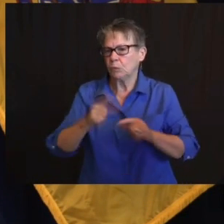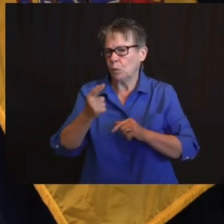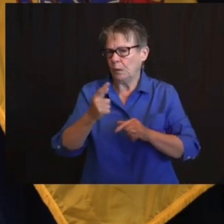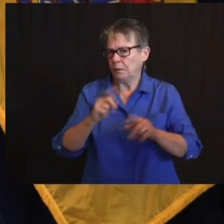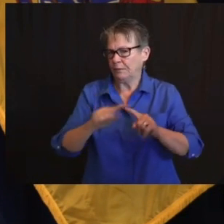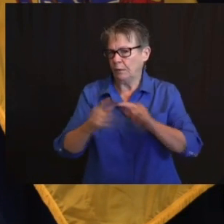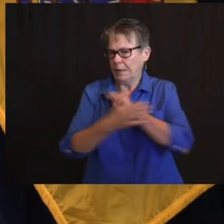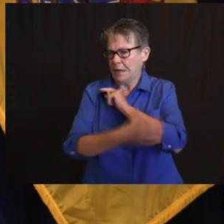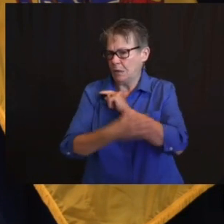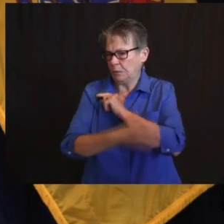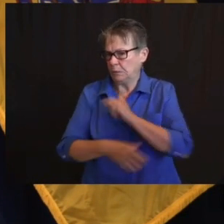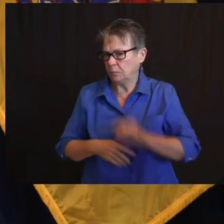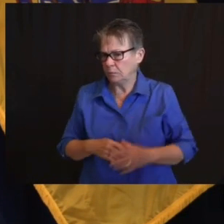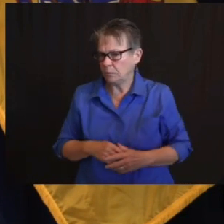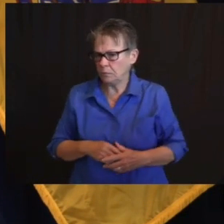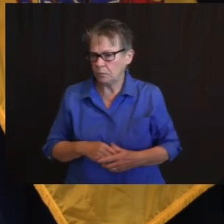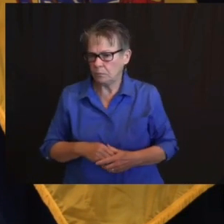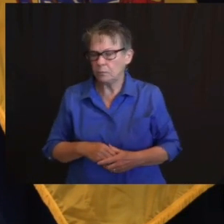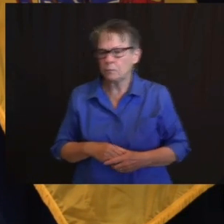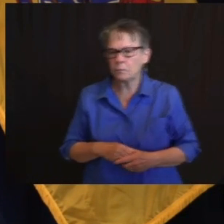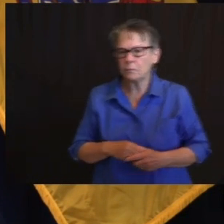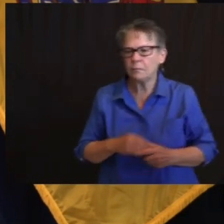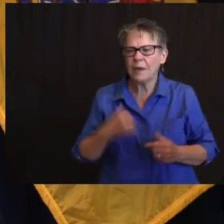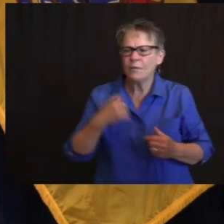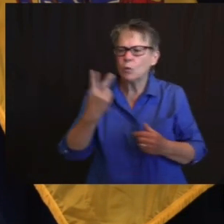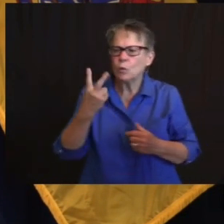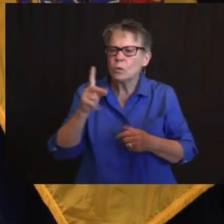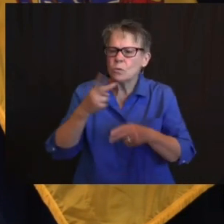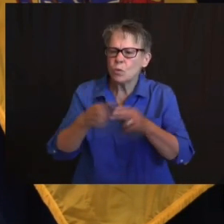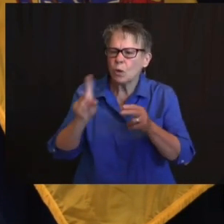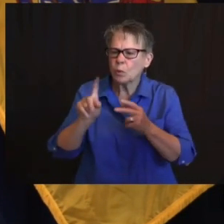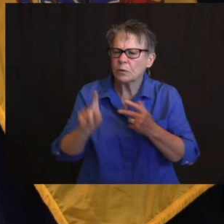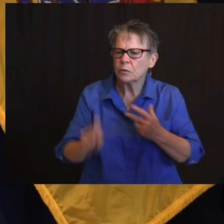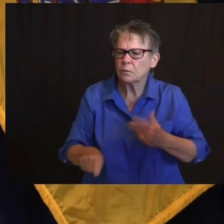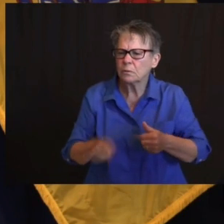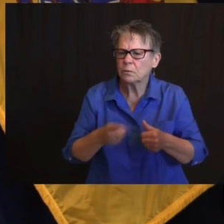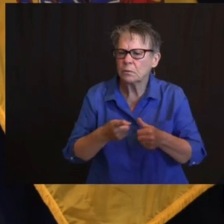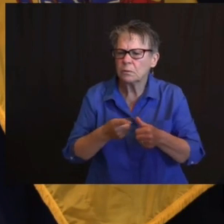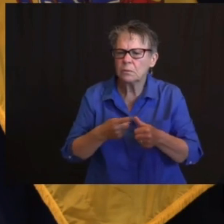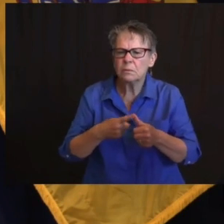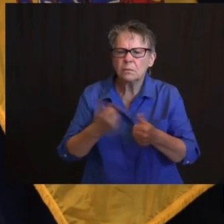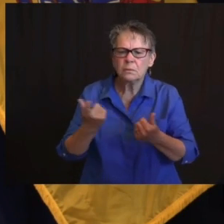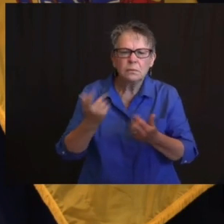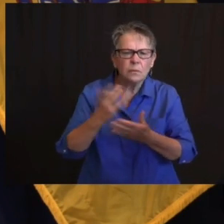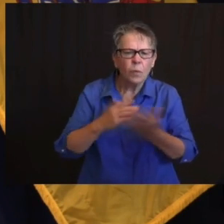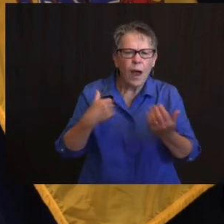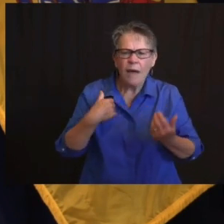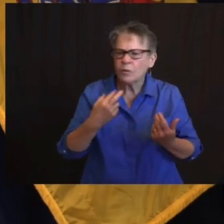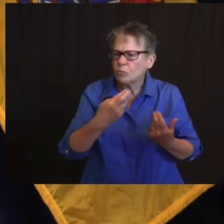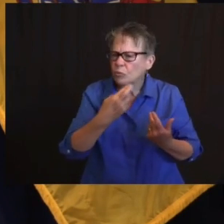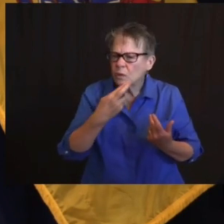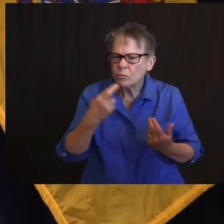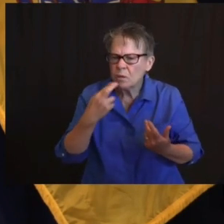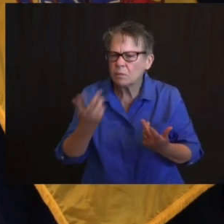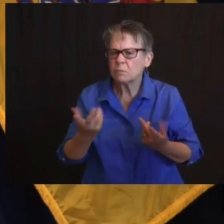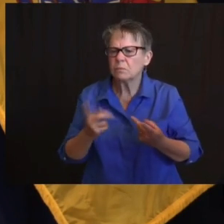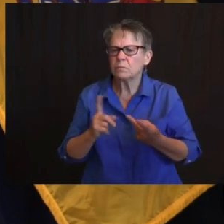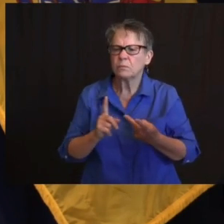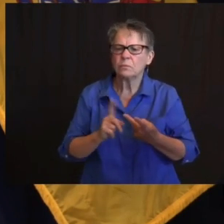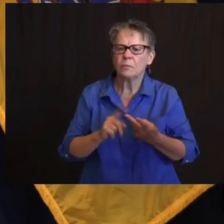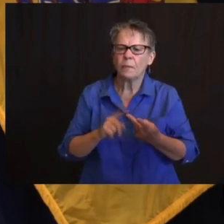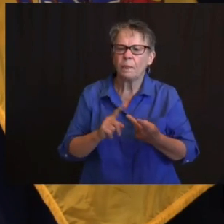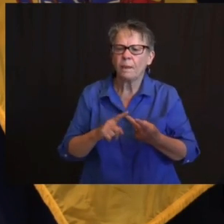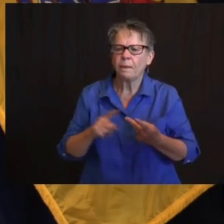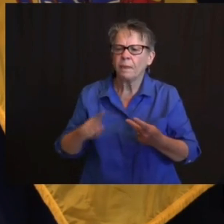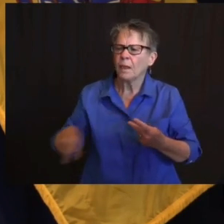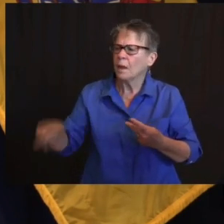friend who's got a restaurant had a visit paid by someone from the Department of Community Affairs to assess their setting, and they had some